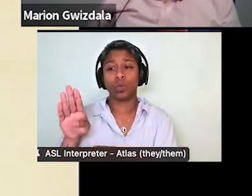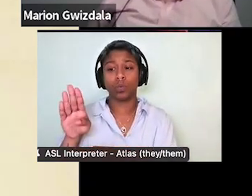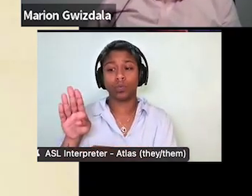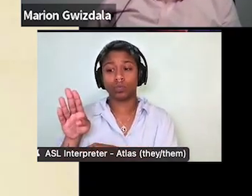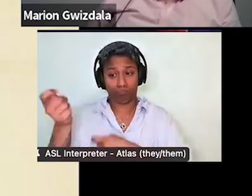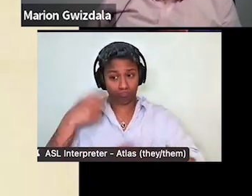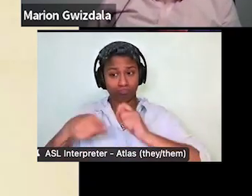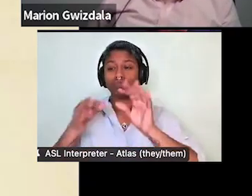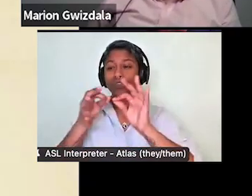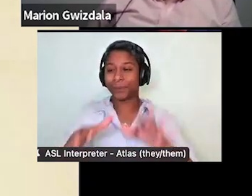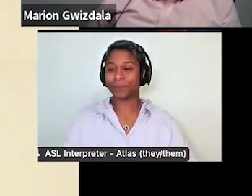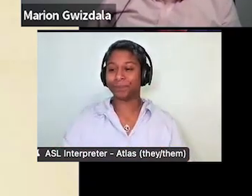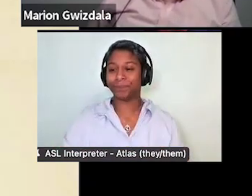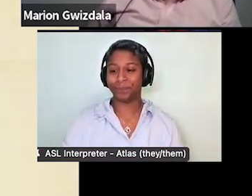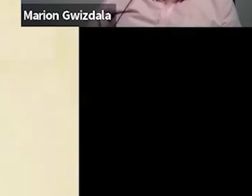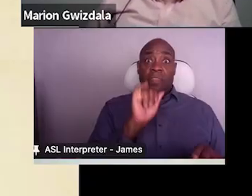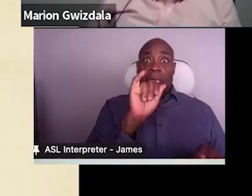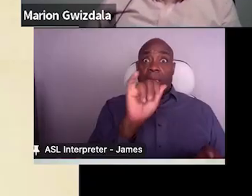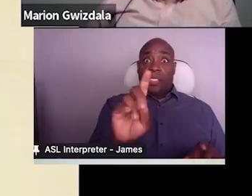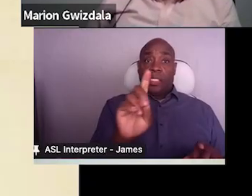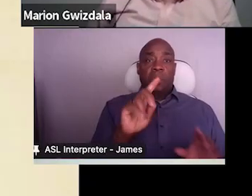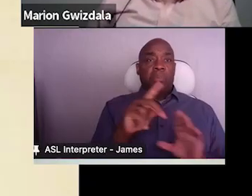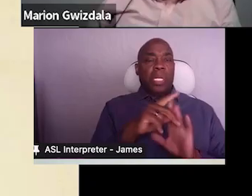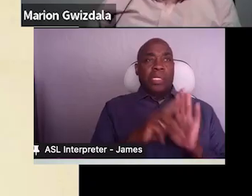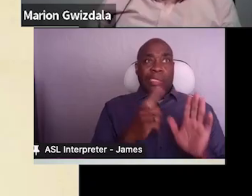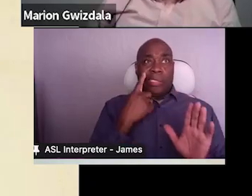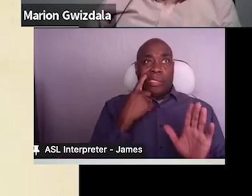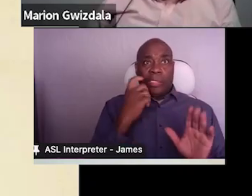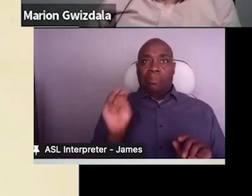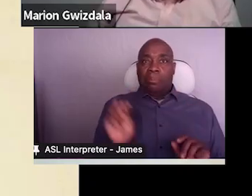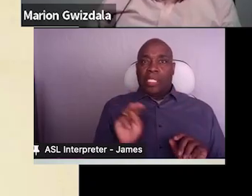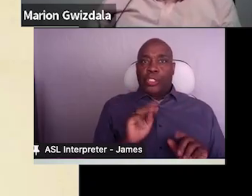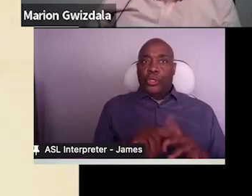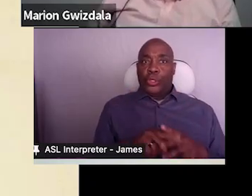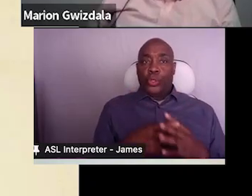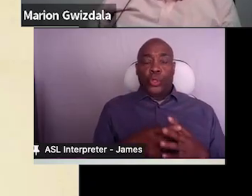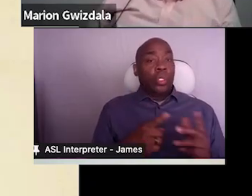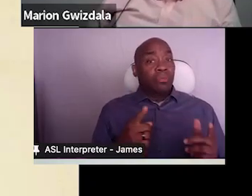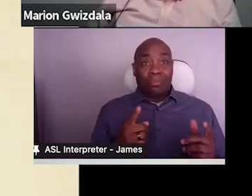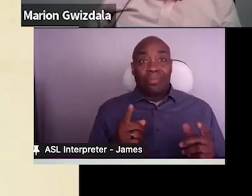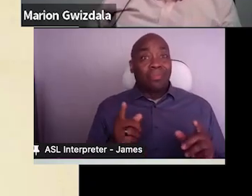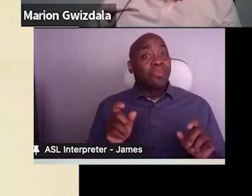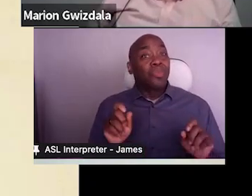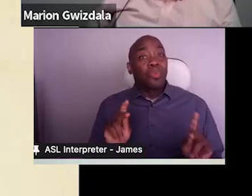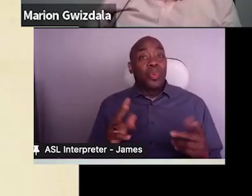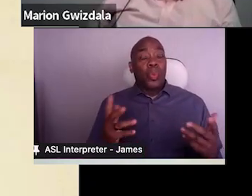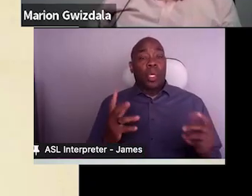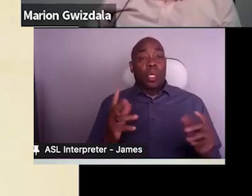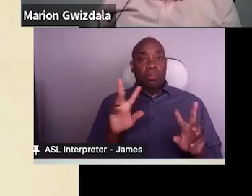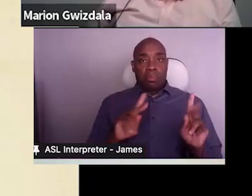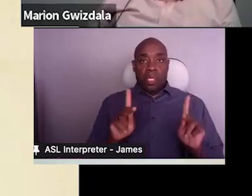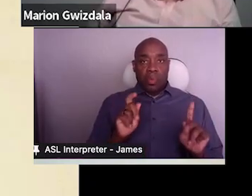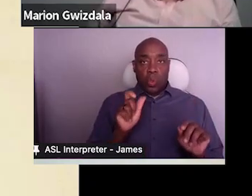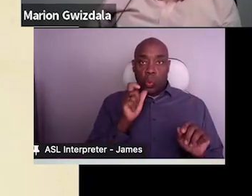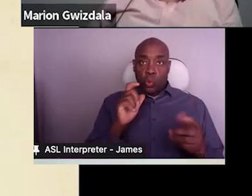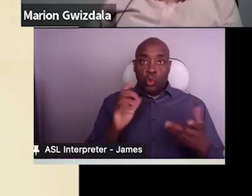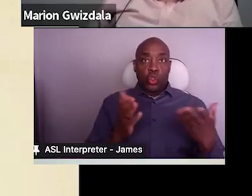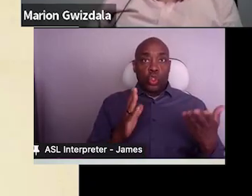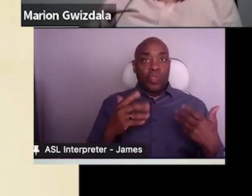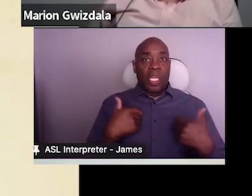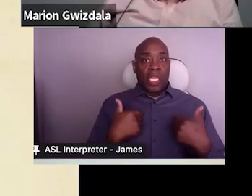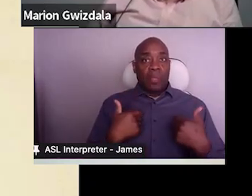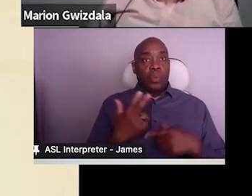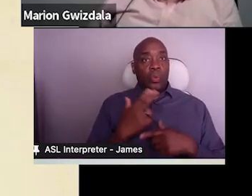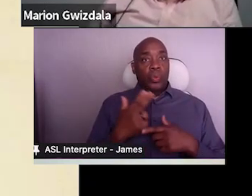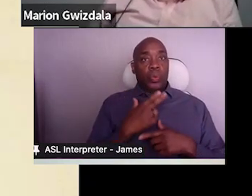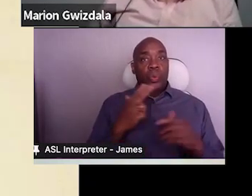a self-identification policy that just started Monday. And what it allows is that for people who